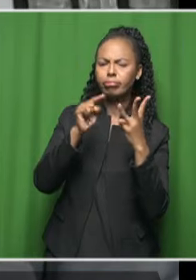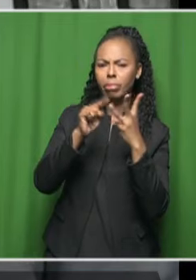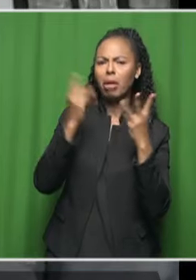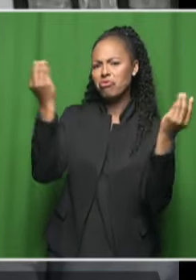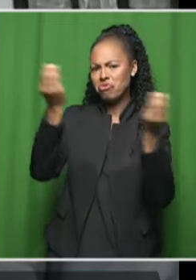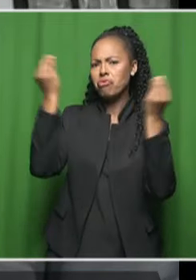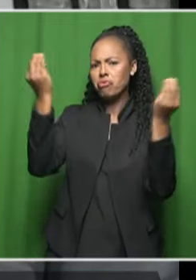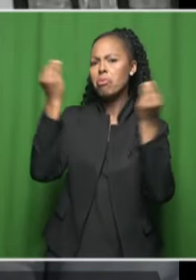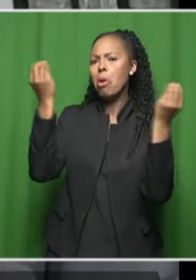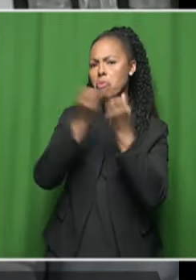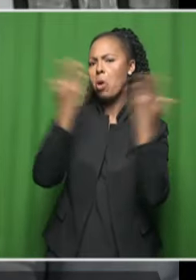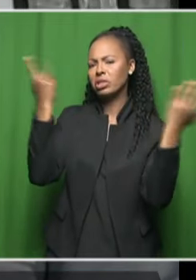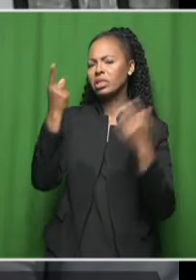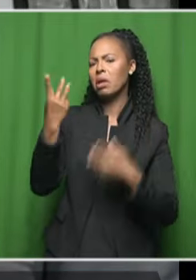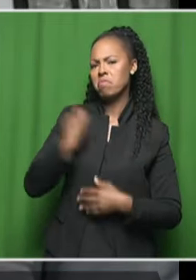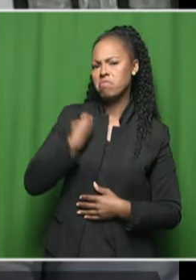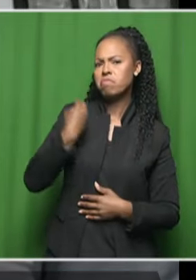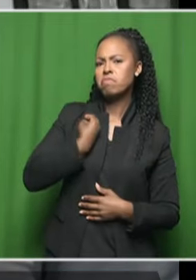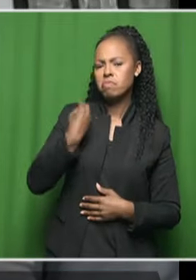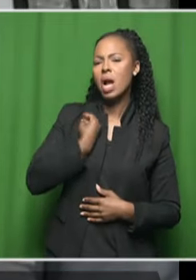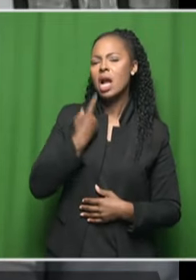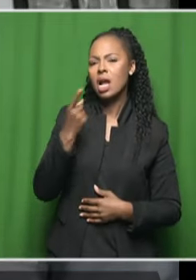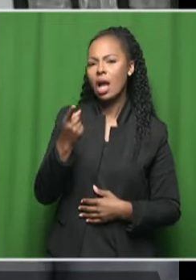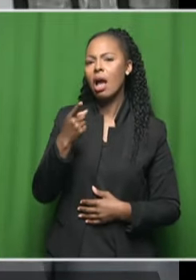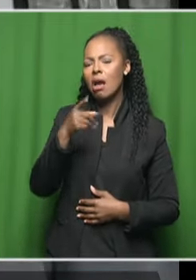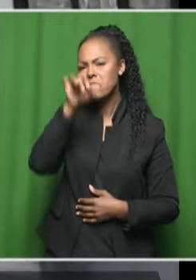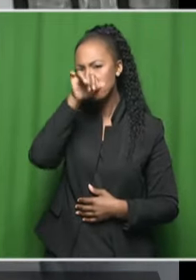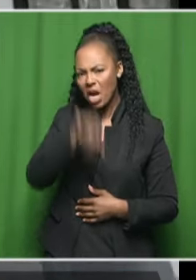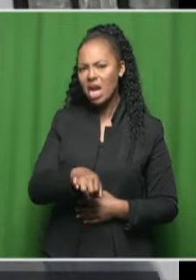young people, especially from the